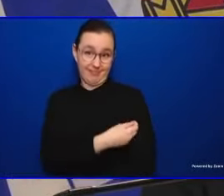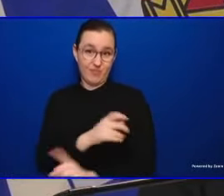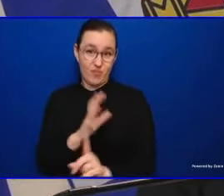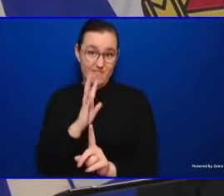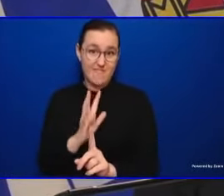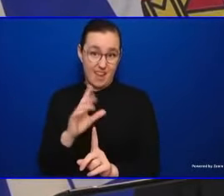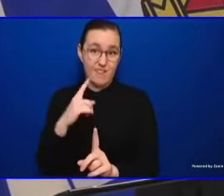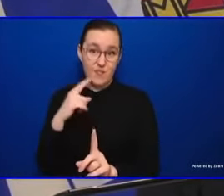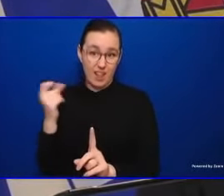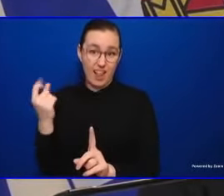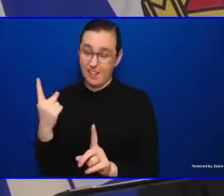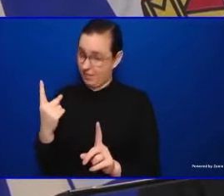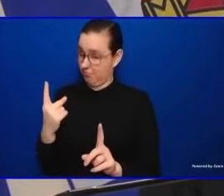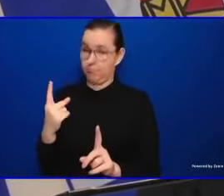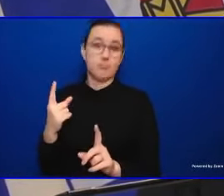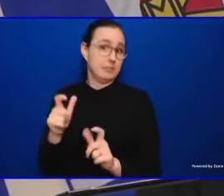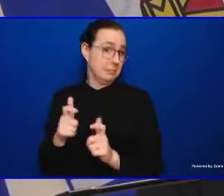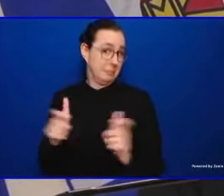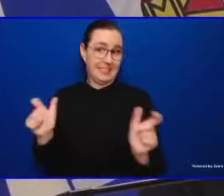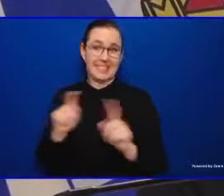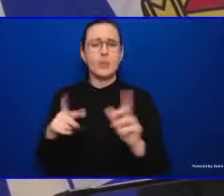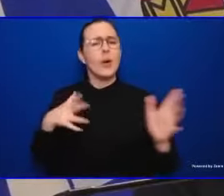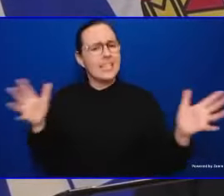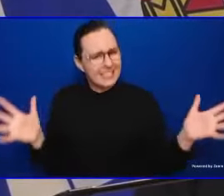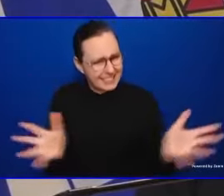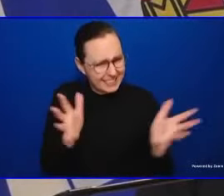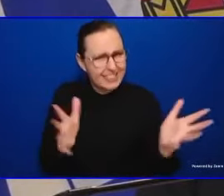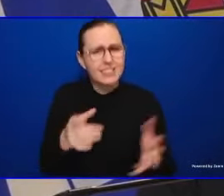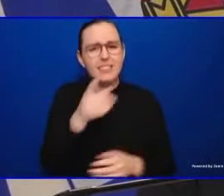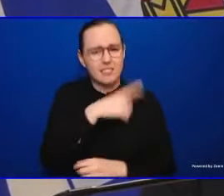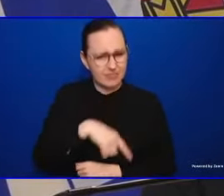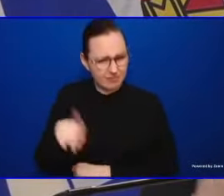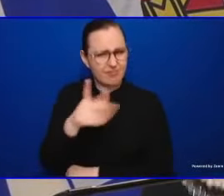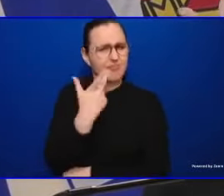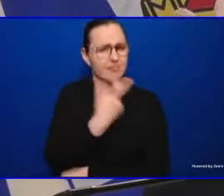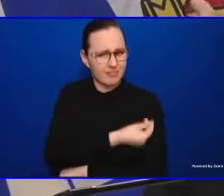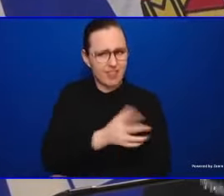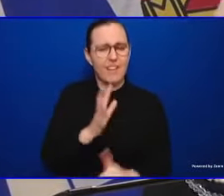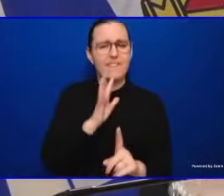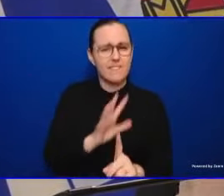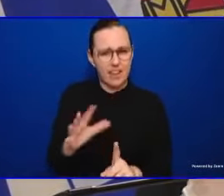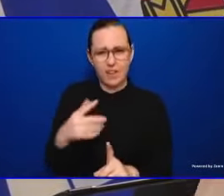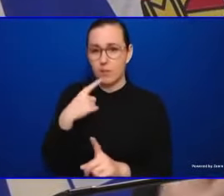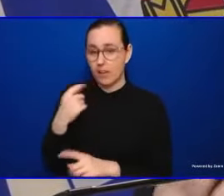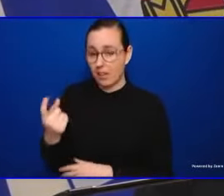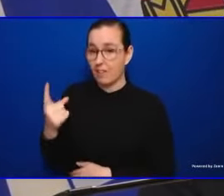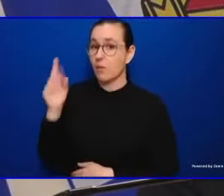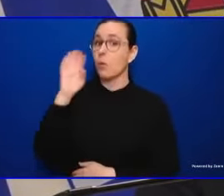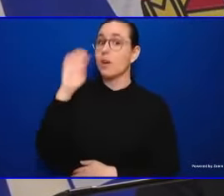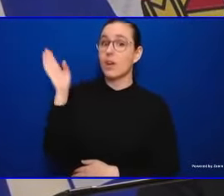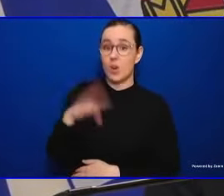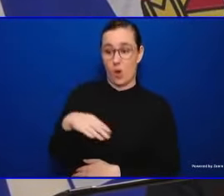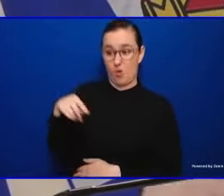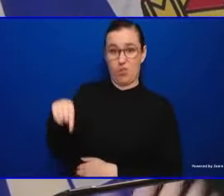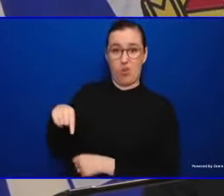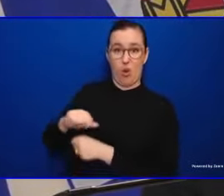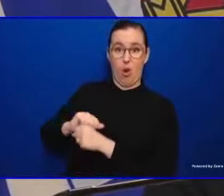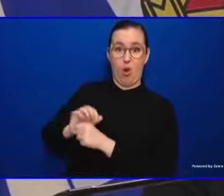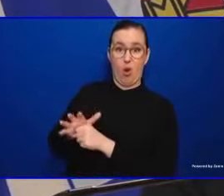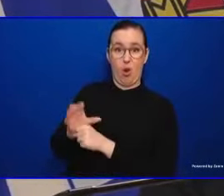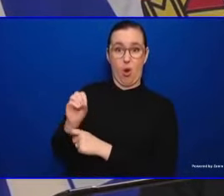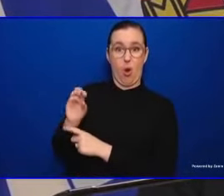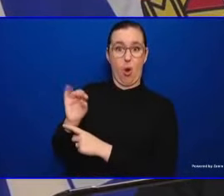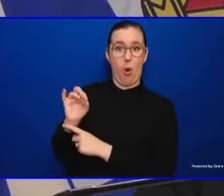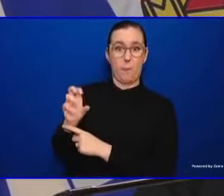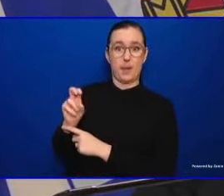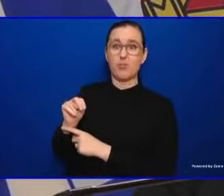increasing evidence. You know, Omicron does affect younger people, and it is more upper airway, and there's some concern that it can